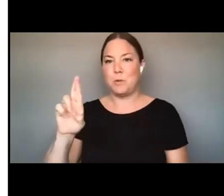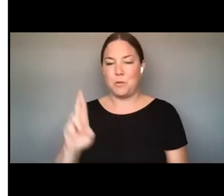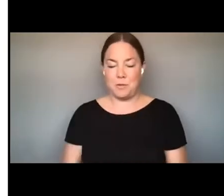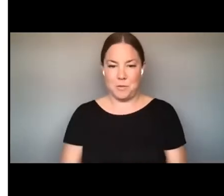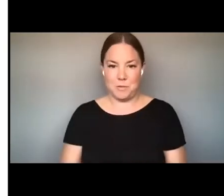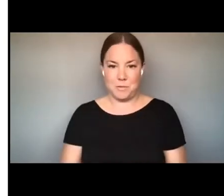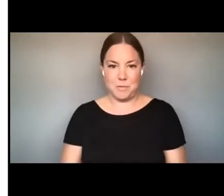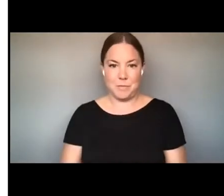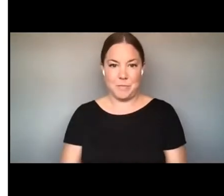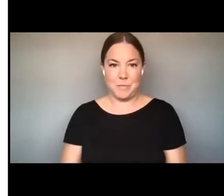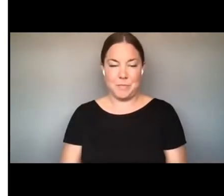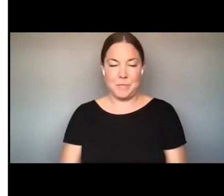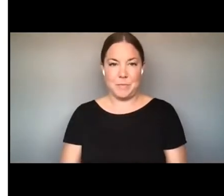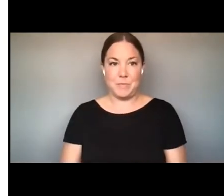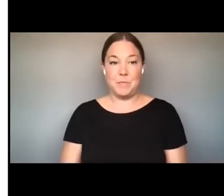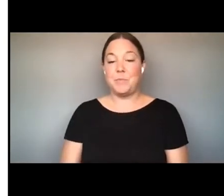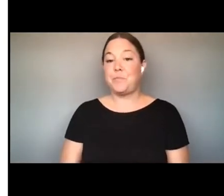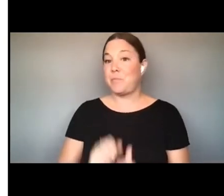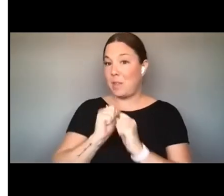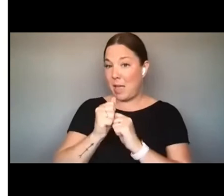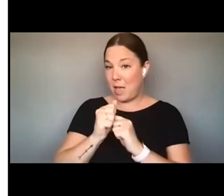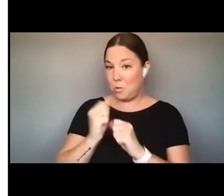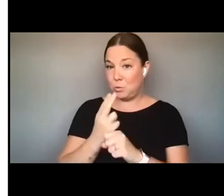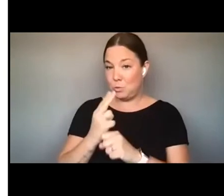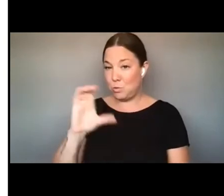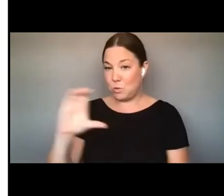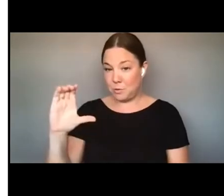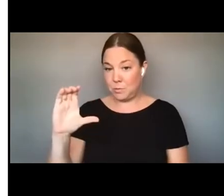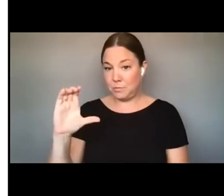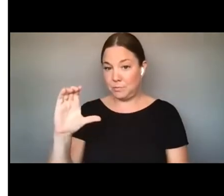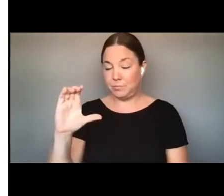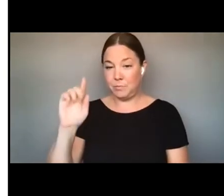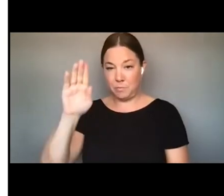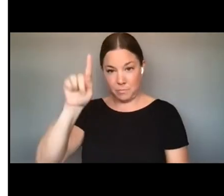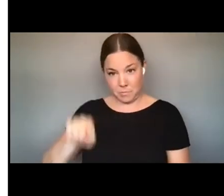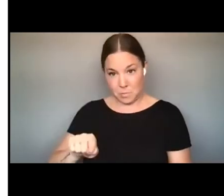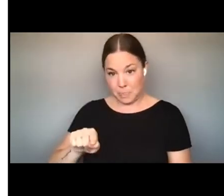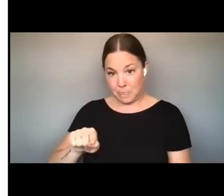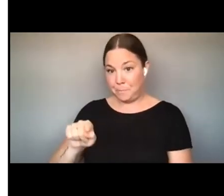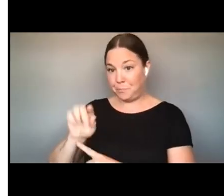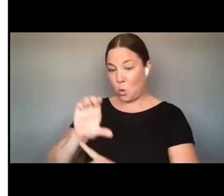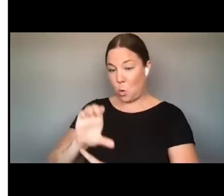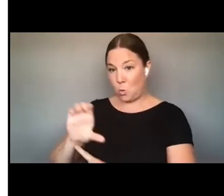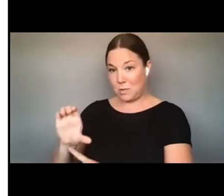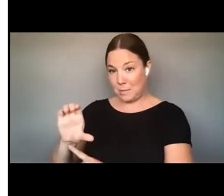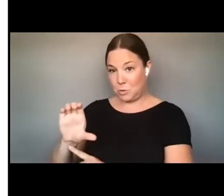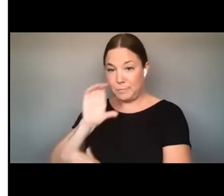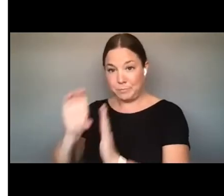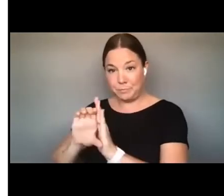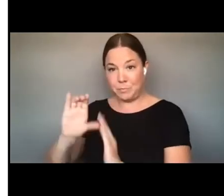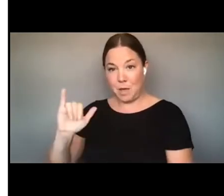In order to enable closed captions, please click on the closed caption icon on the bottom of your screen